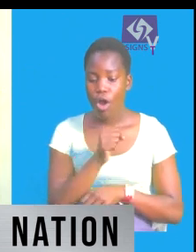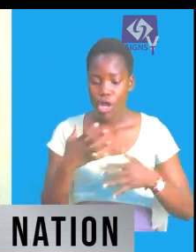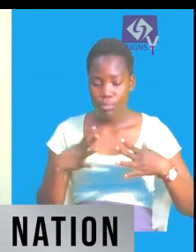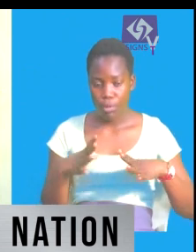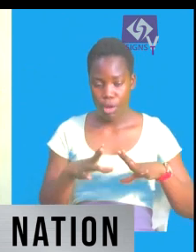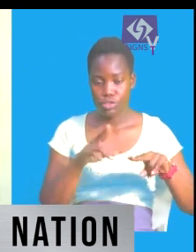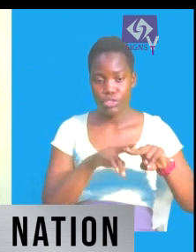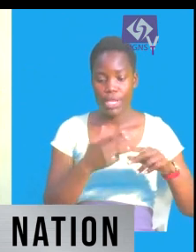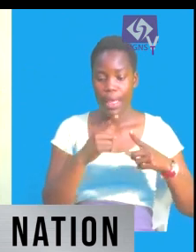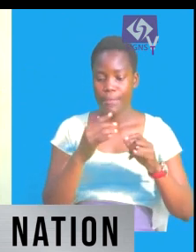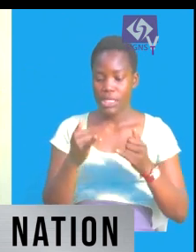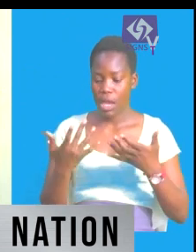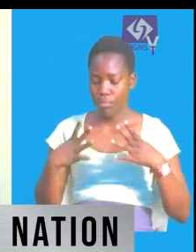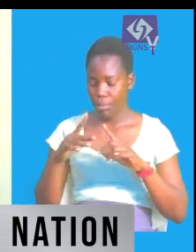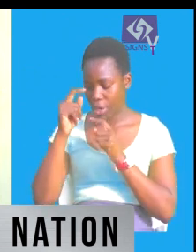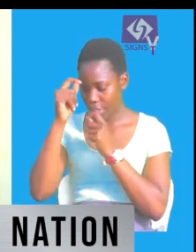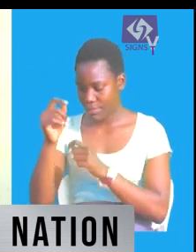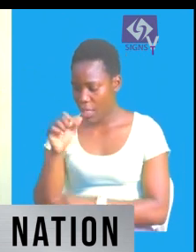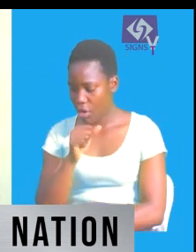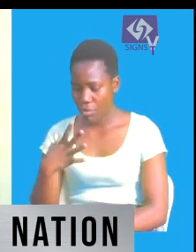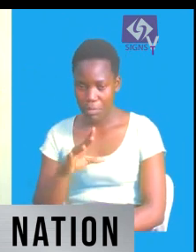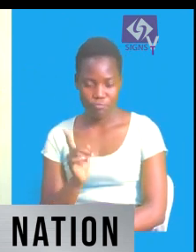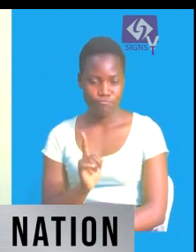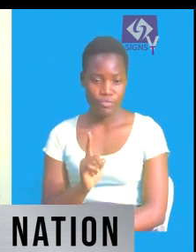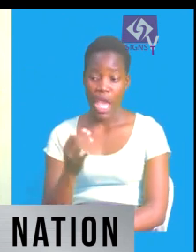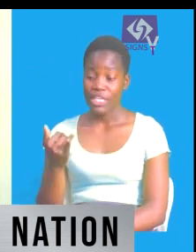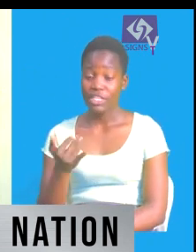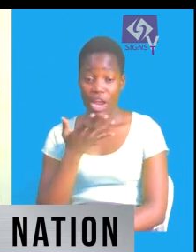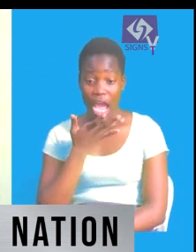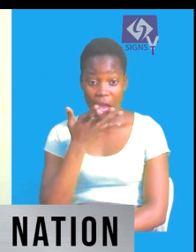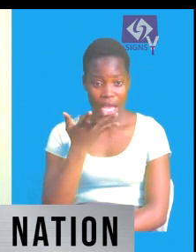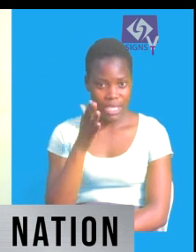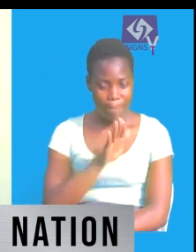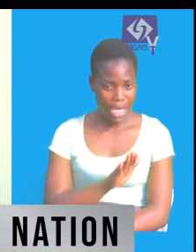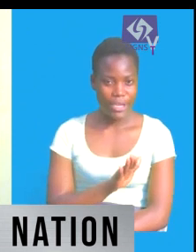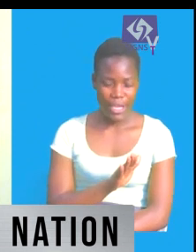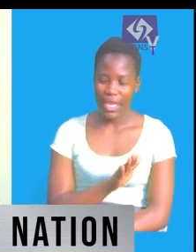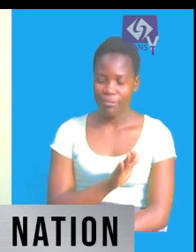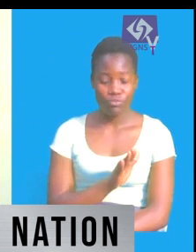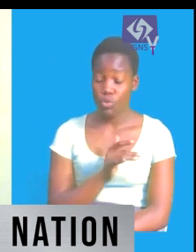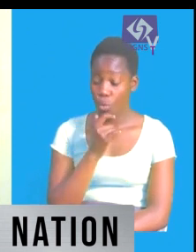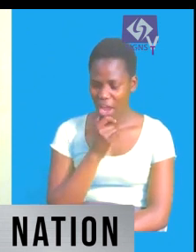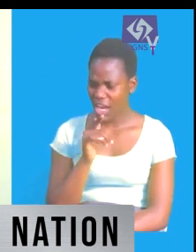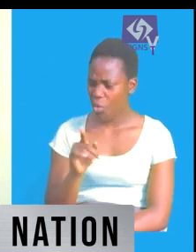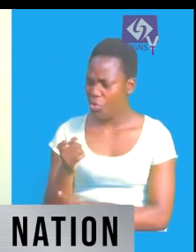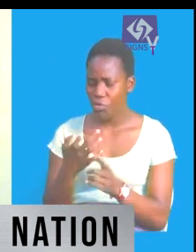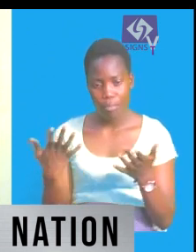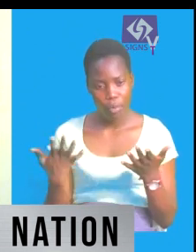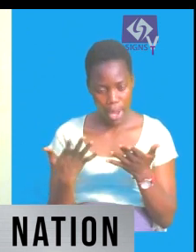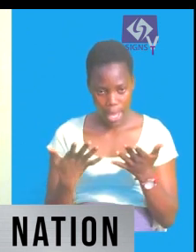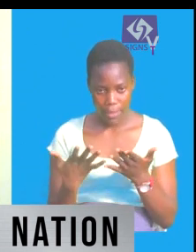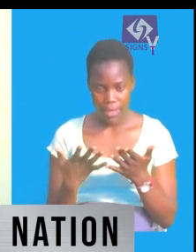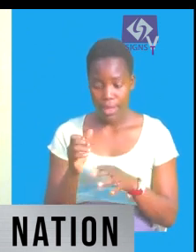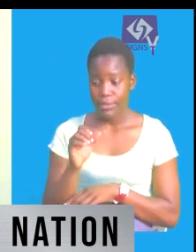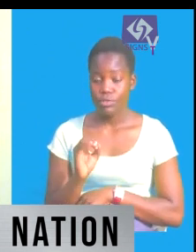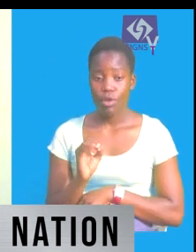don't respect the young one. Mtoto anakujibu mpaka unashindwa, okay, huyu ametoka wapi, Right. So